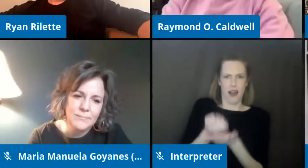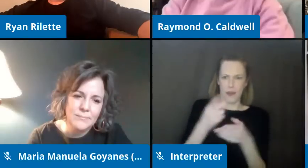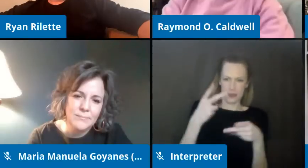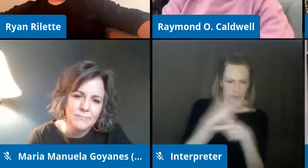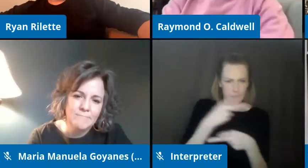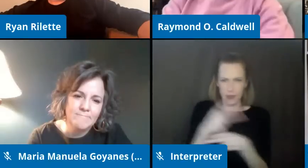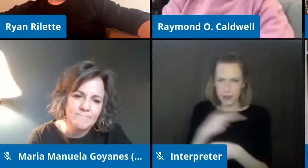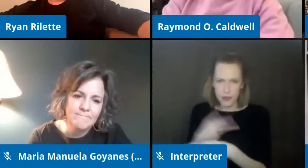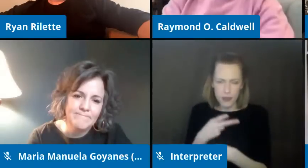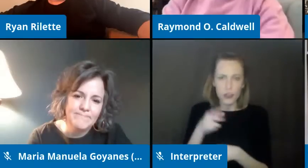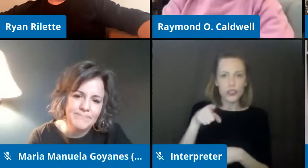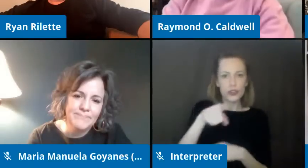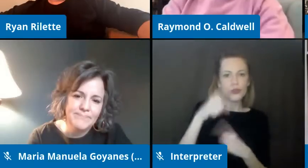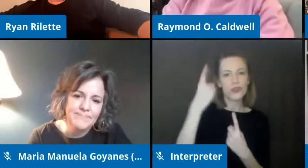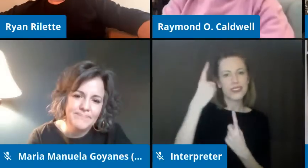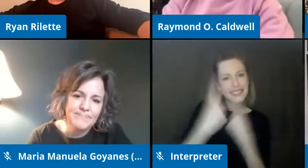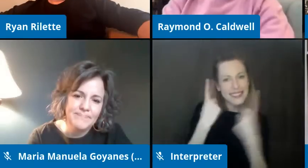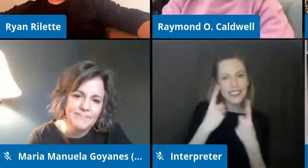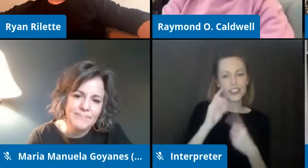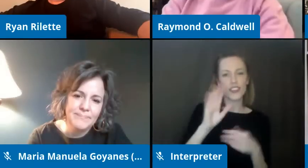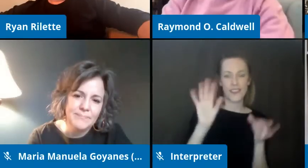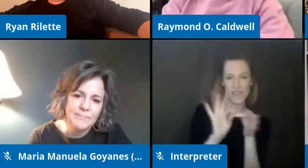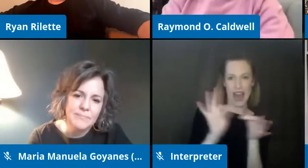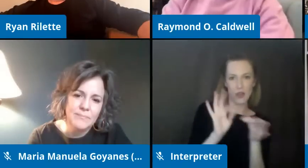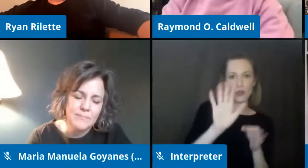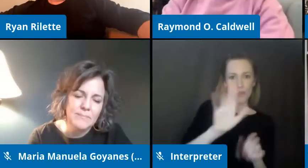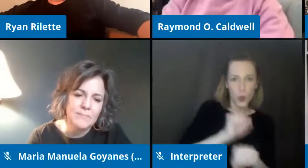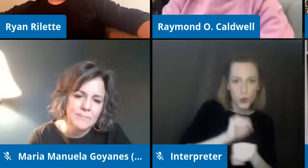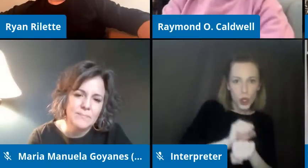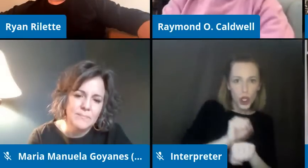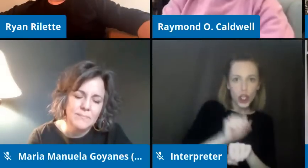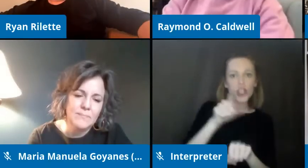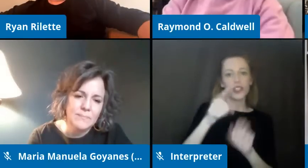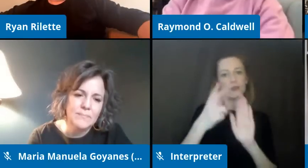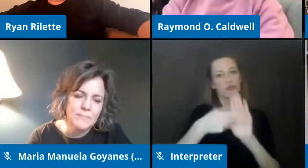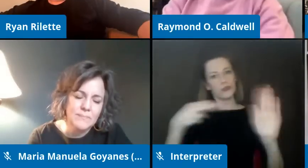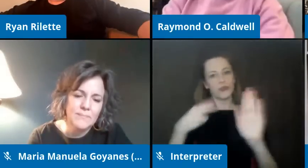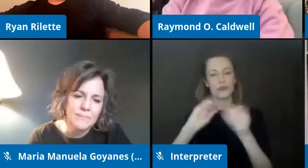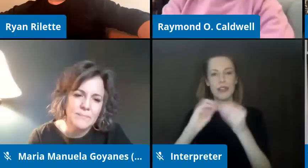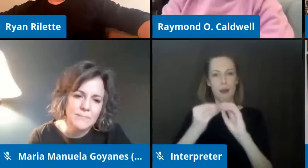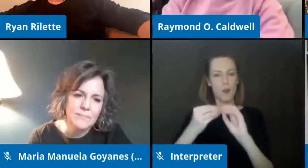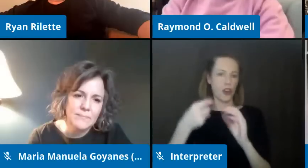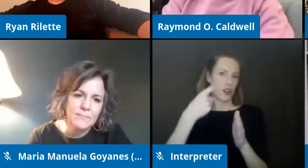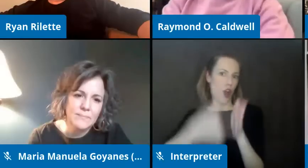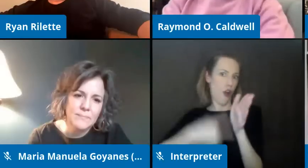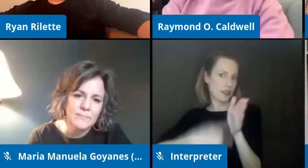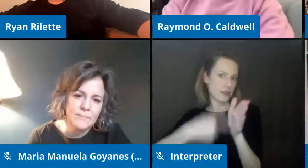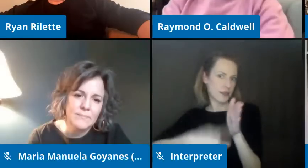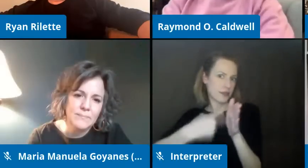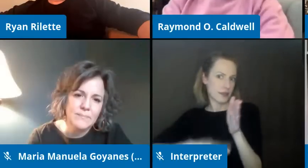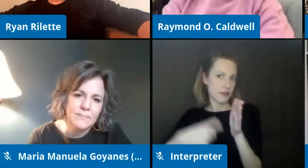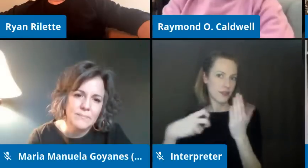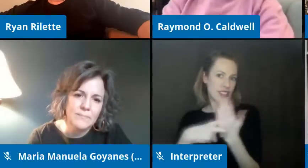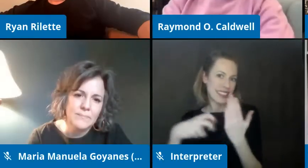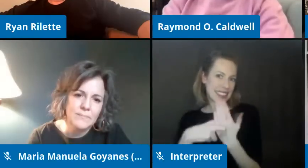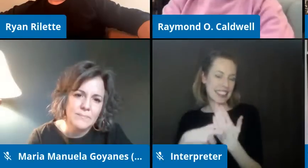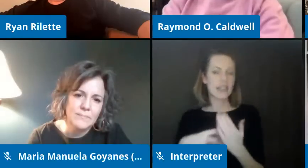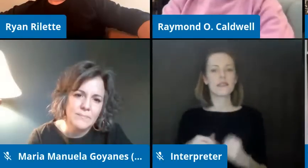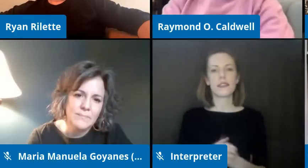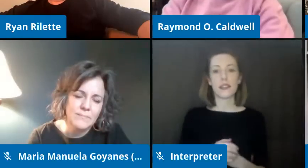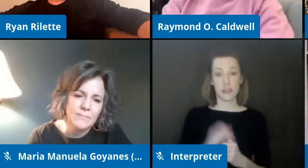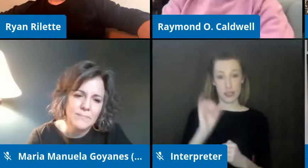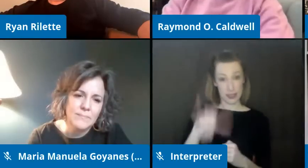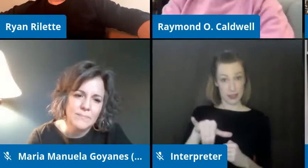you do and you put a number on it change with this change in patrons and